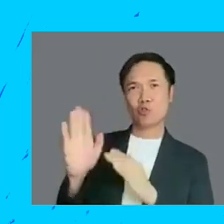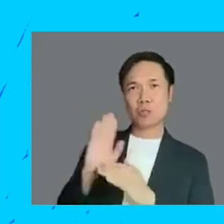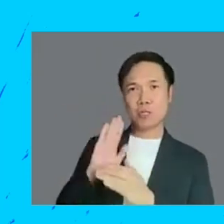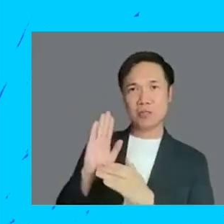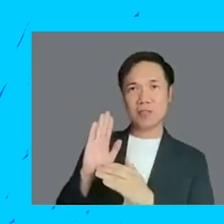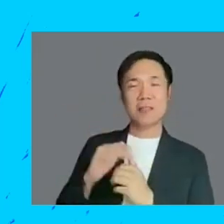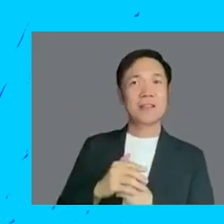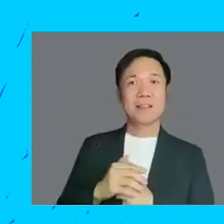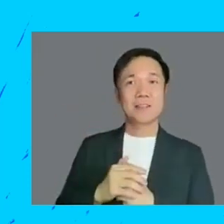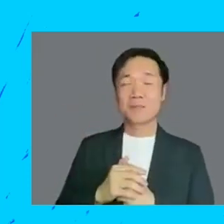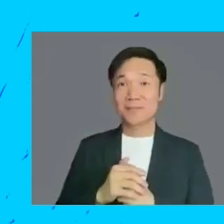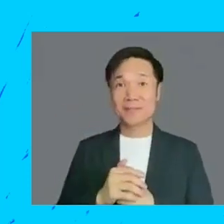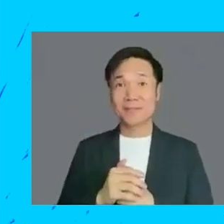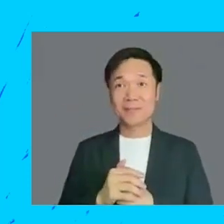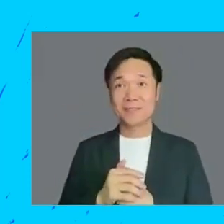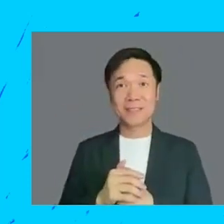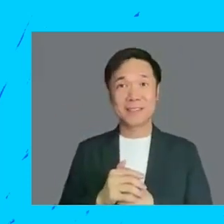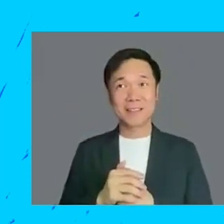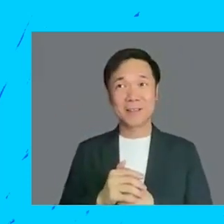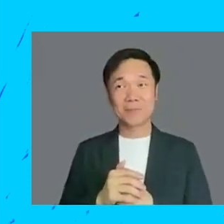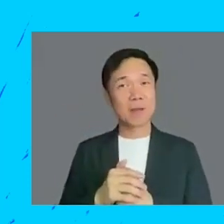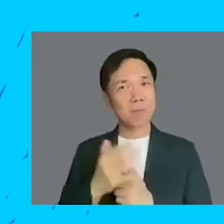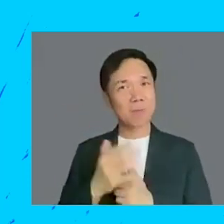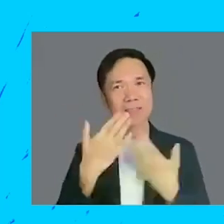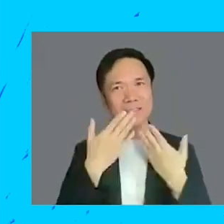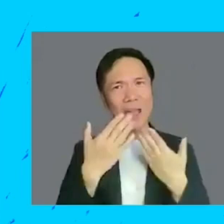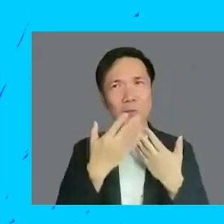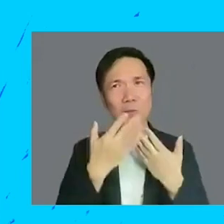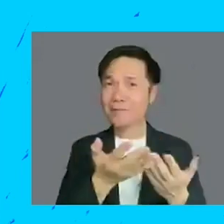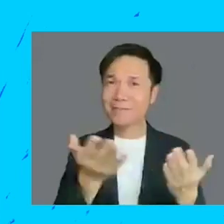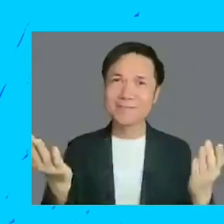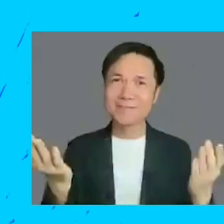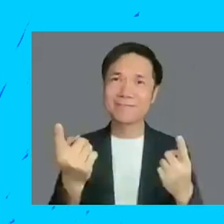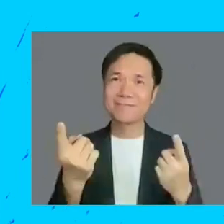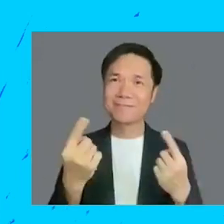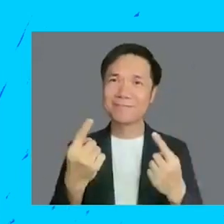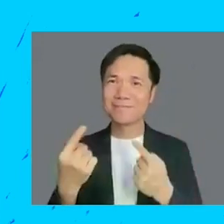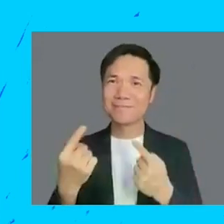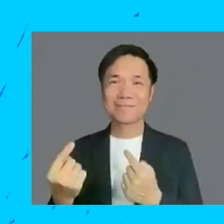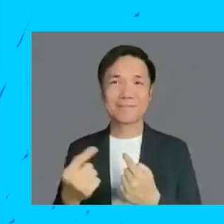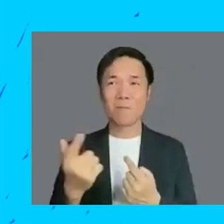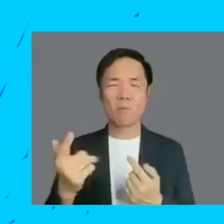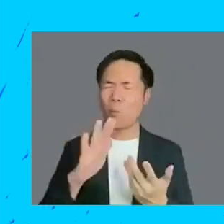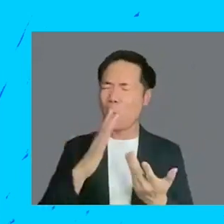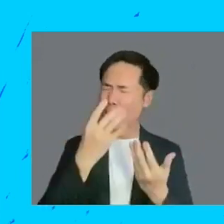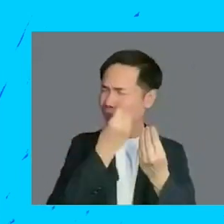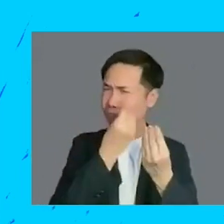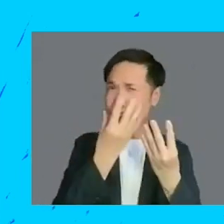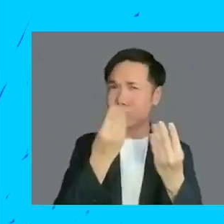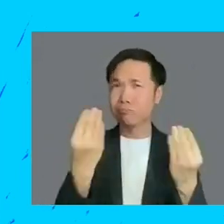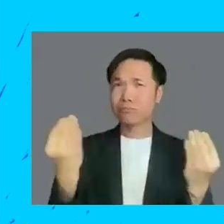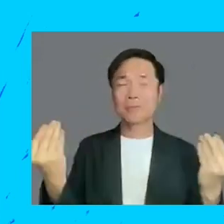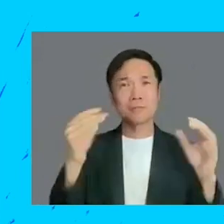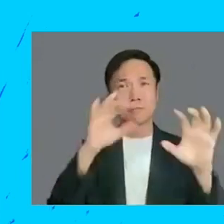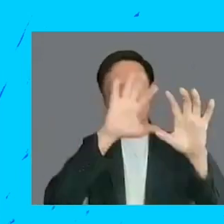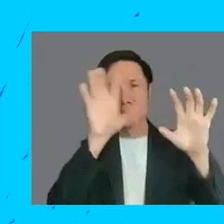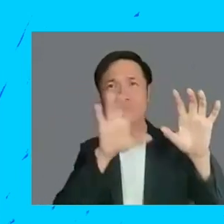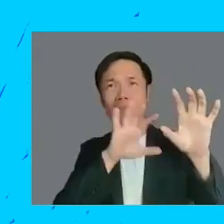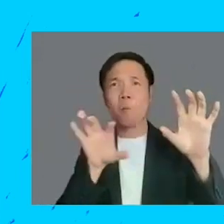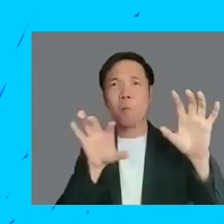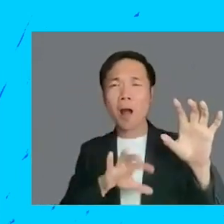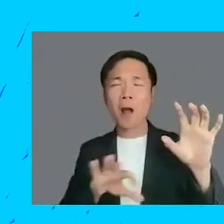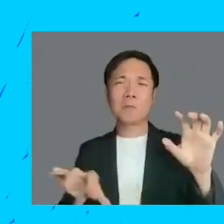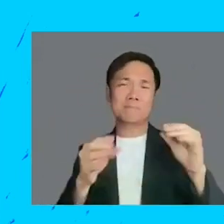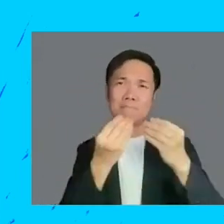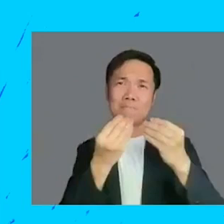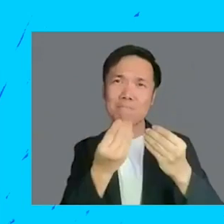allow me to thank our online audience for joining us in big numbers. We are really, really so much humbled to have you